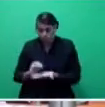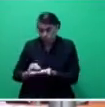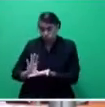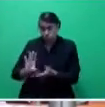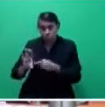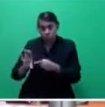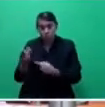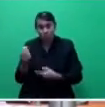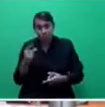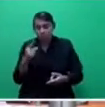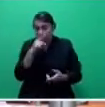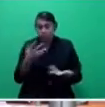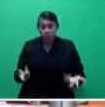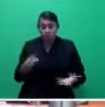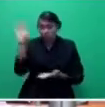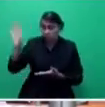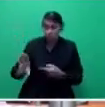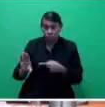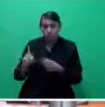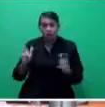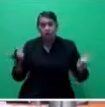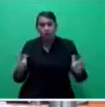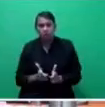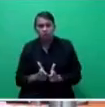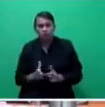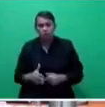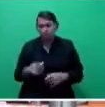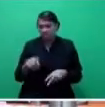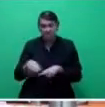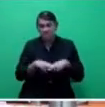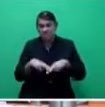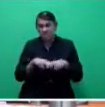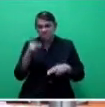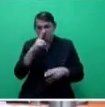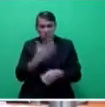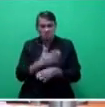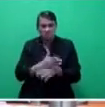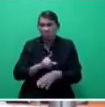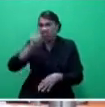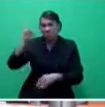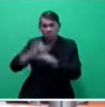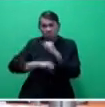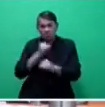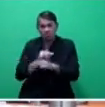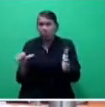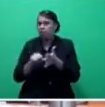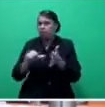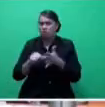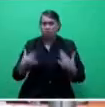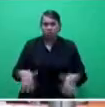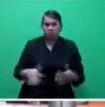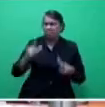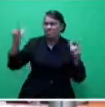repatriated funds are becoming less. Fijians working offshore, they themselves are finding hard to remain in their jobs, so they have less money to send